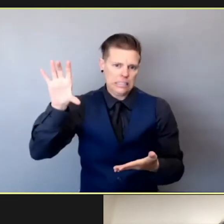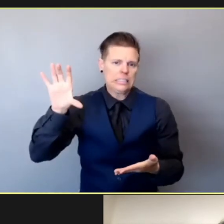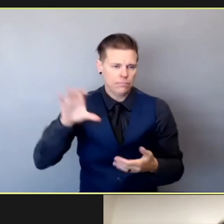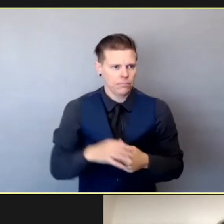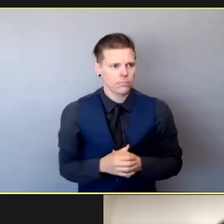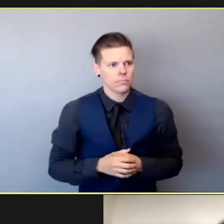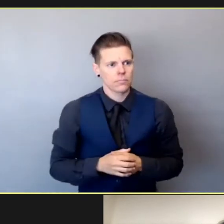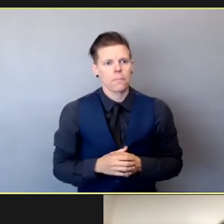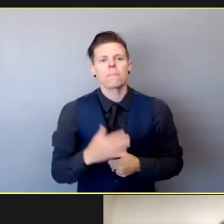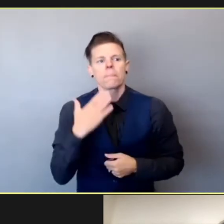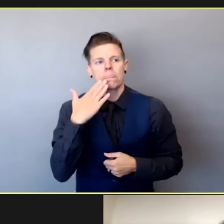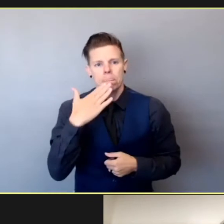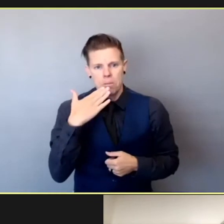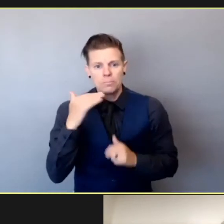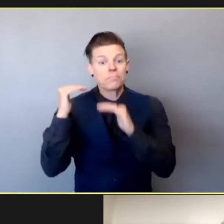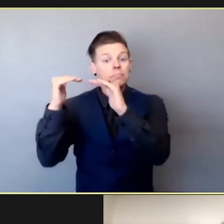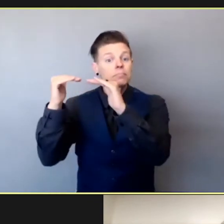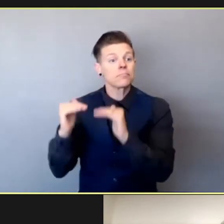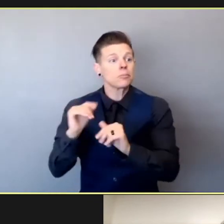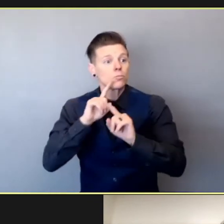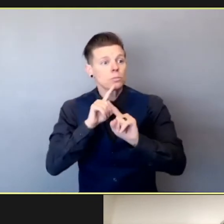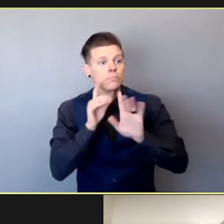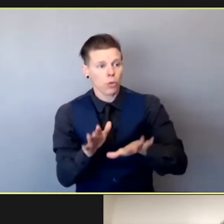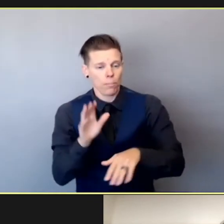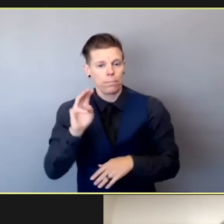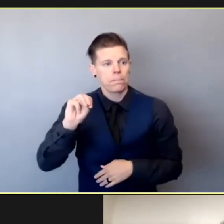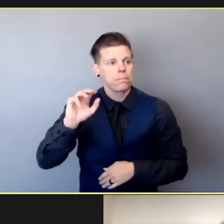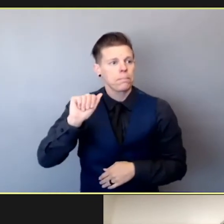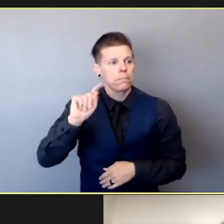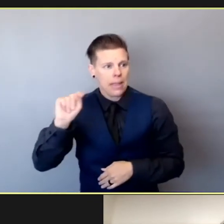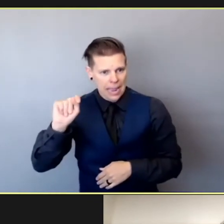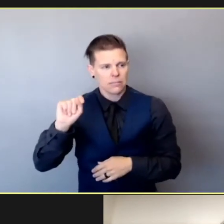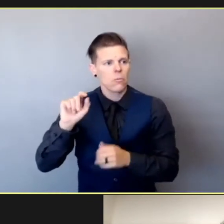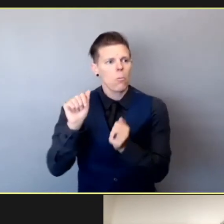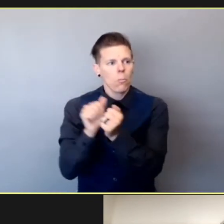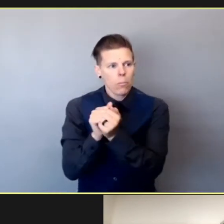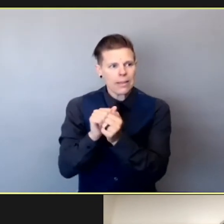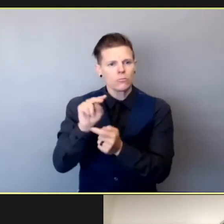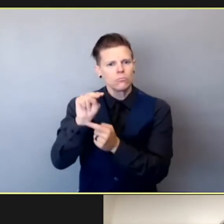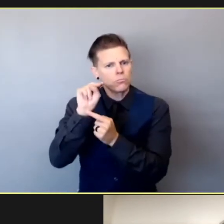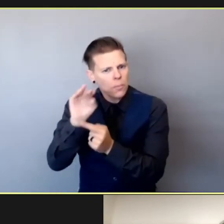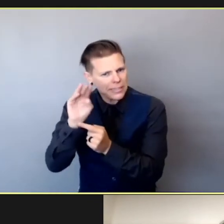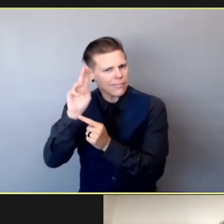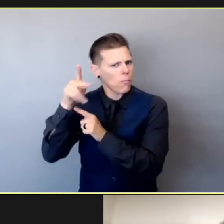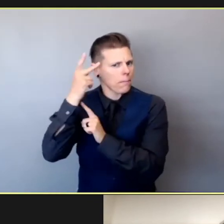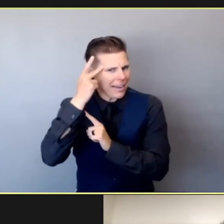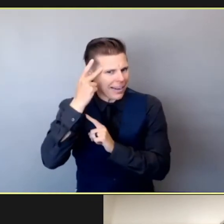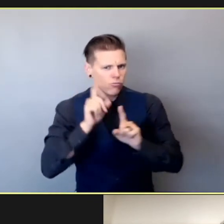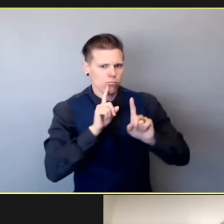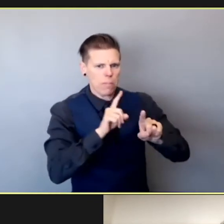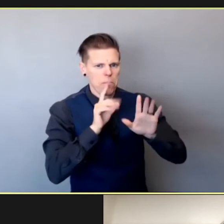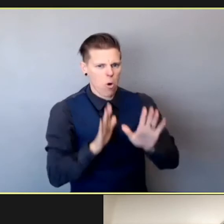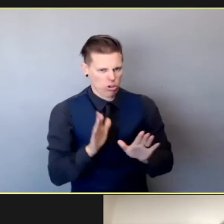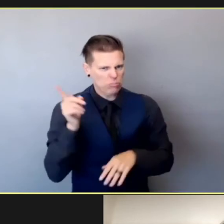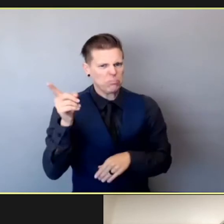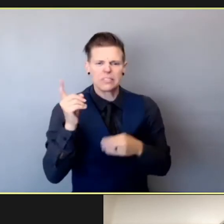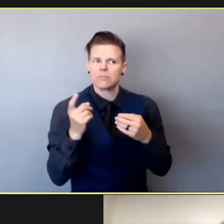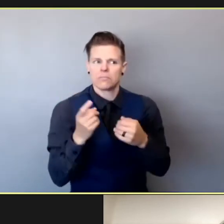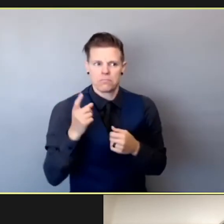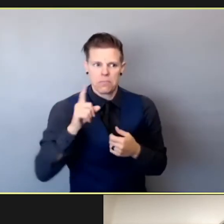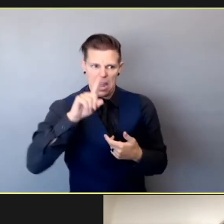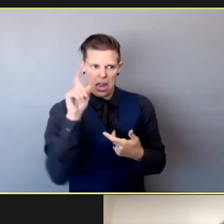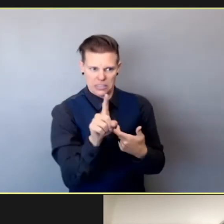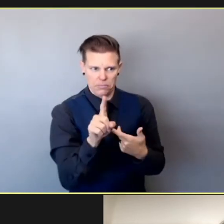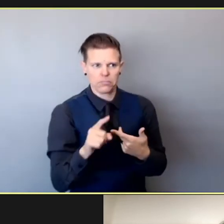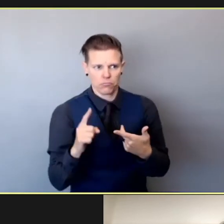much. Next, we'll turn to Matthew Reichbach of New Mexico Political Report, followed by Jeffrey Plant, and then Julia Goldberg. Matthew, you